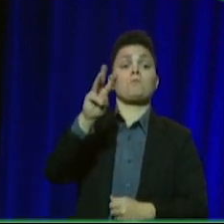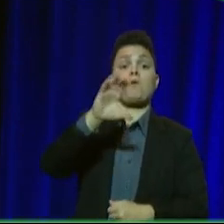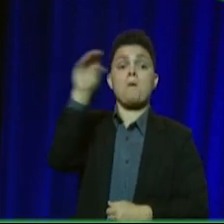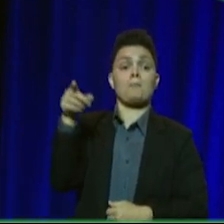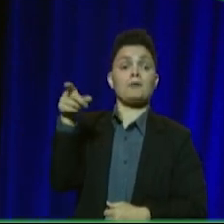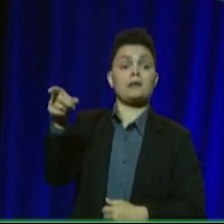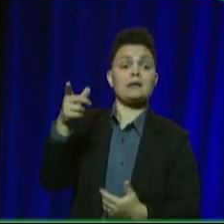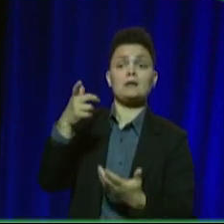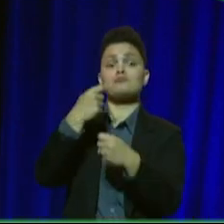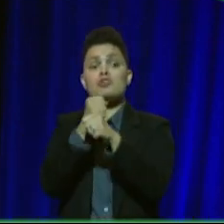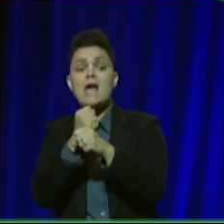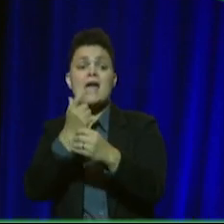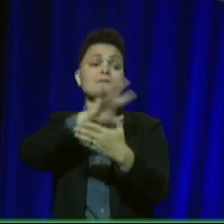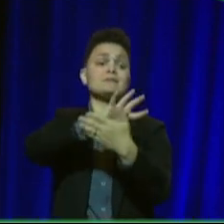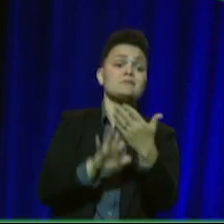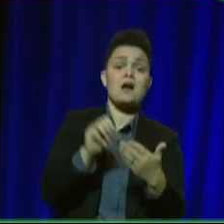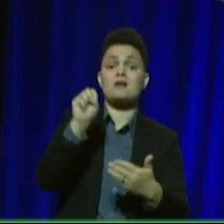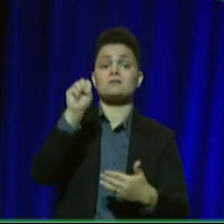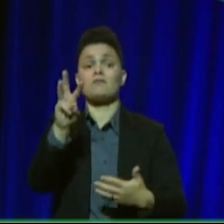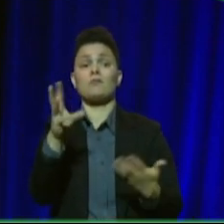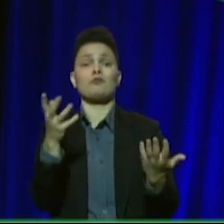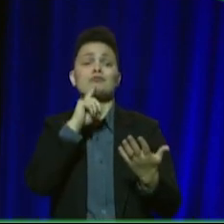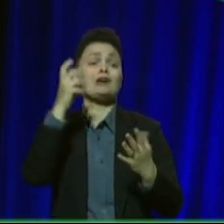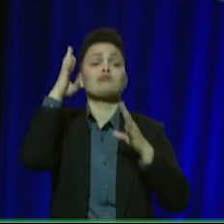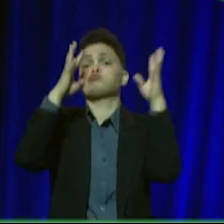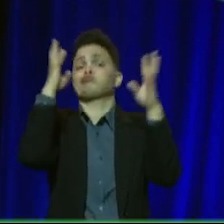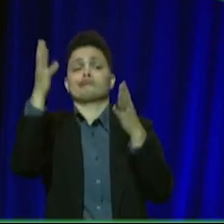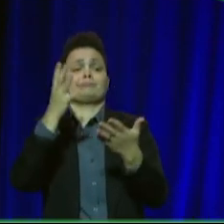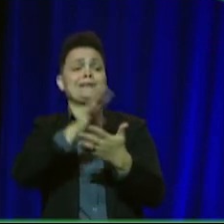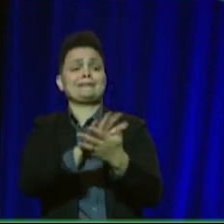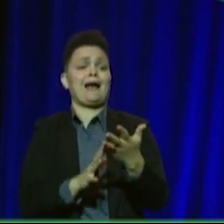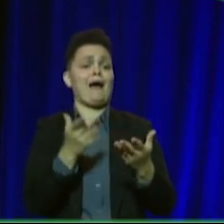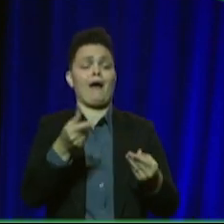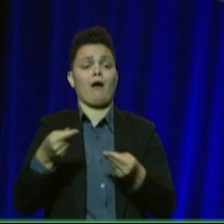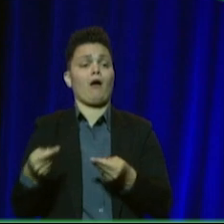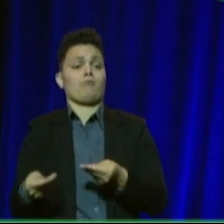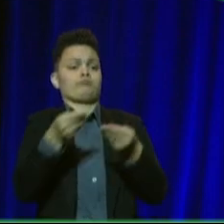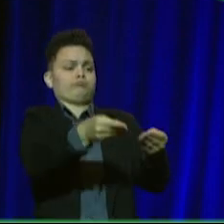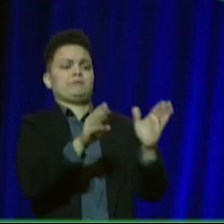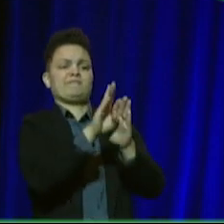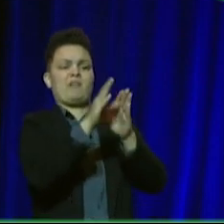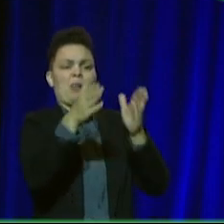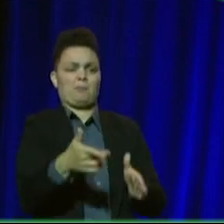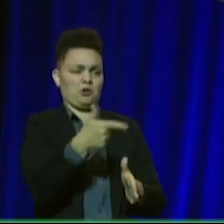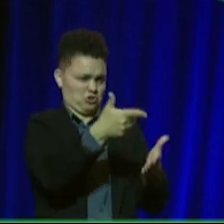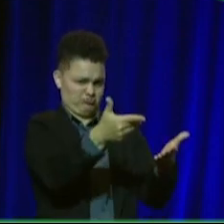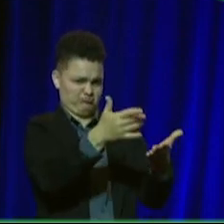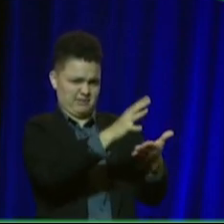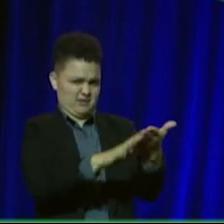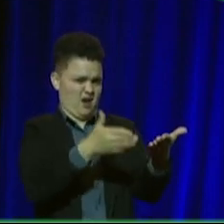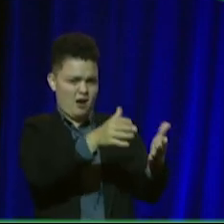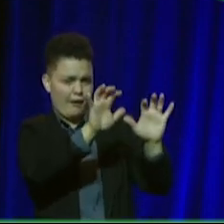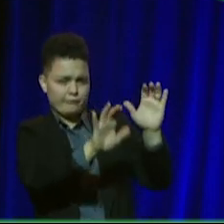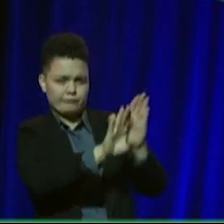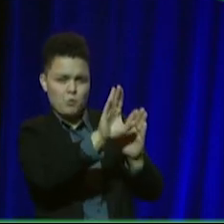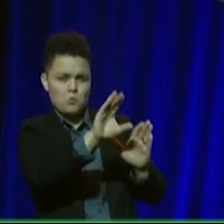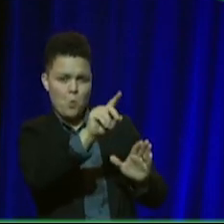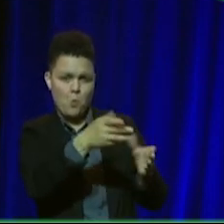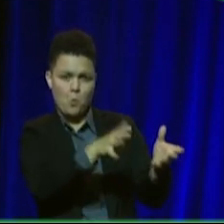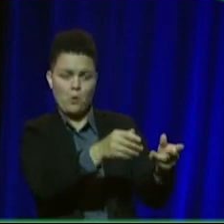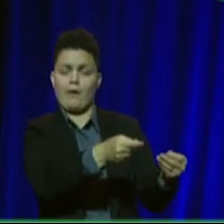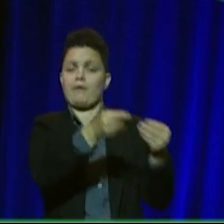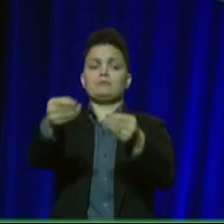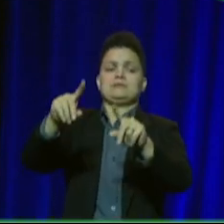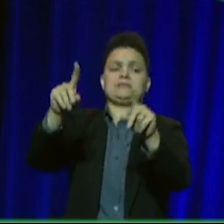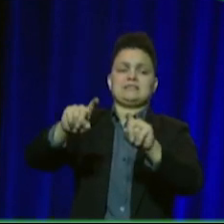where a designer will put out a design, a developer is then going to code it up, it's then going to go to your QA team, and they'll do some testing